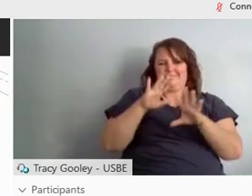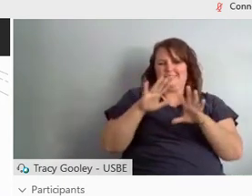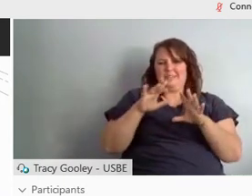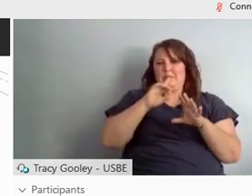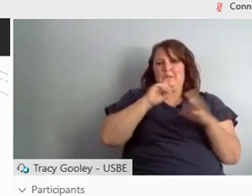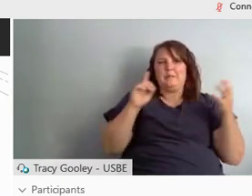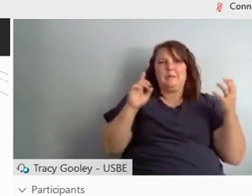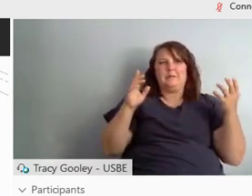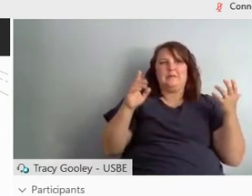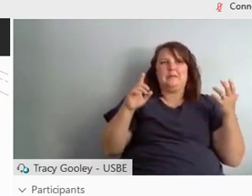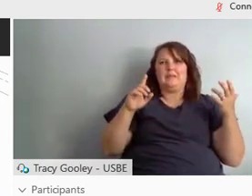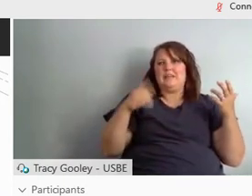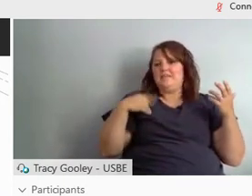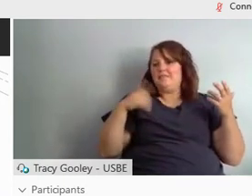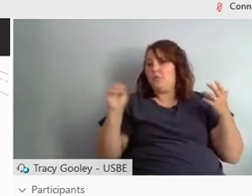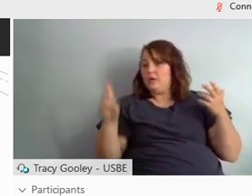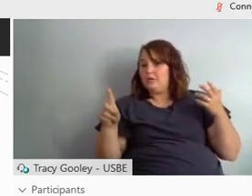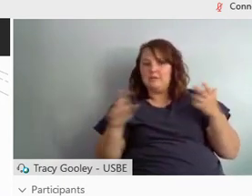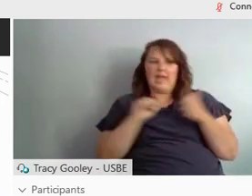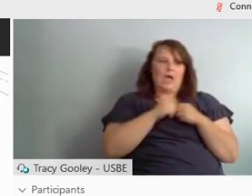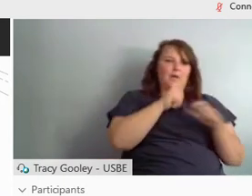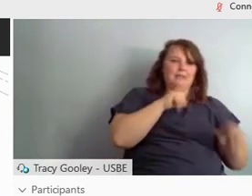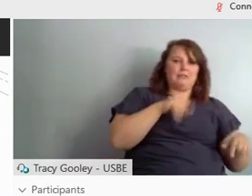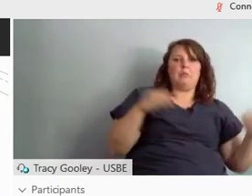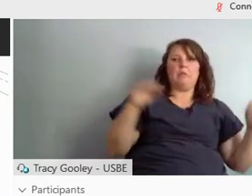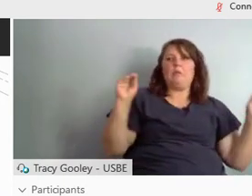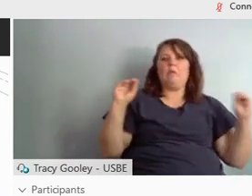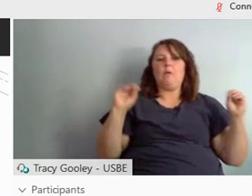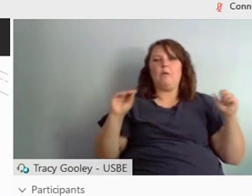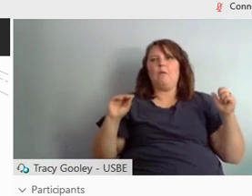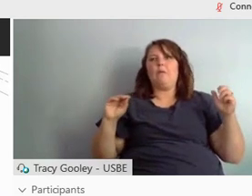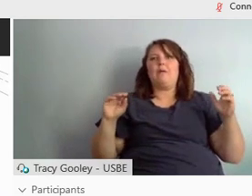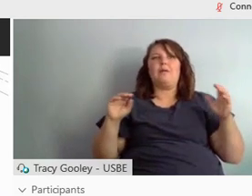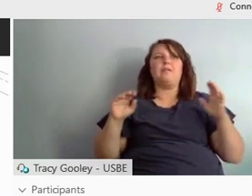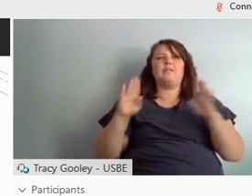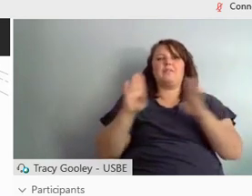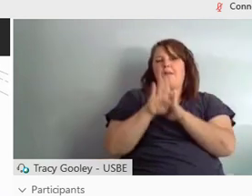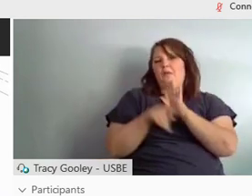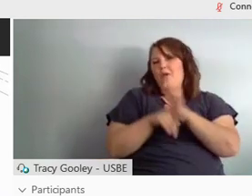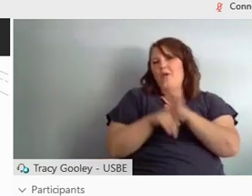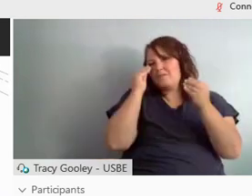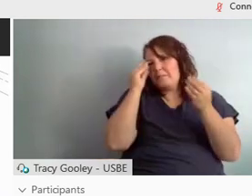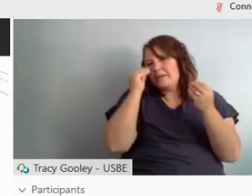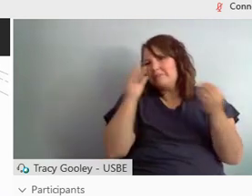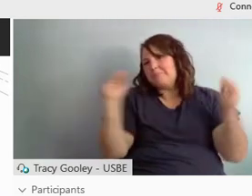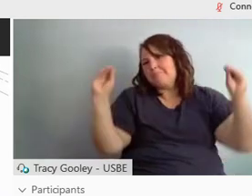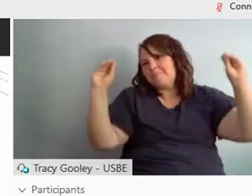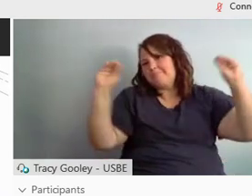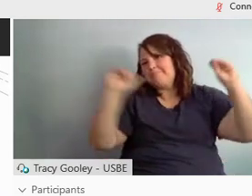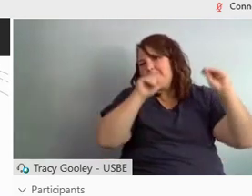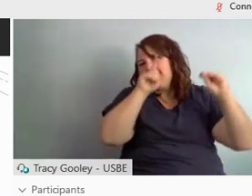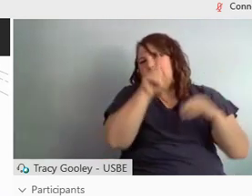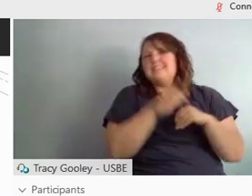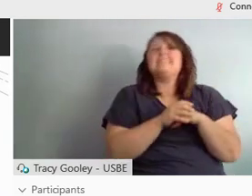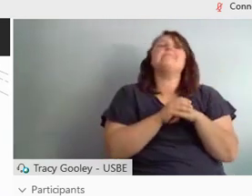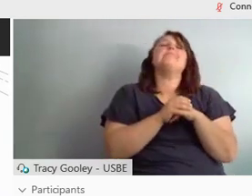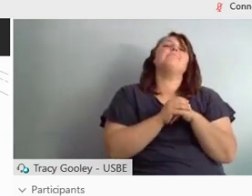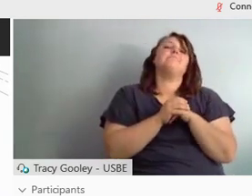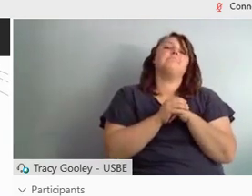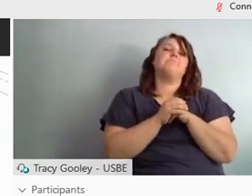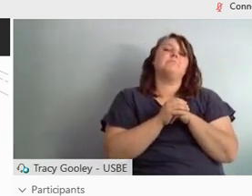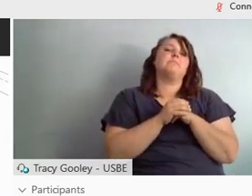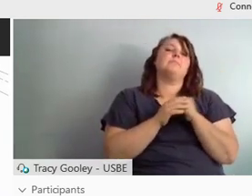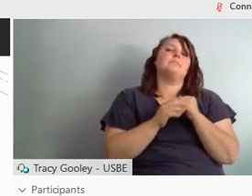all you have is the questions and how they were answered. There isn't any other reporting information to go along with